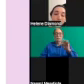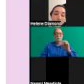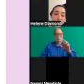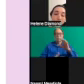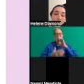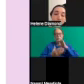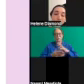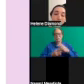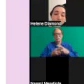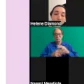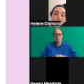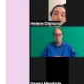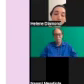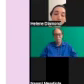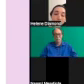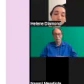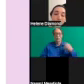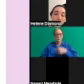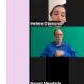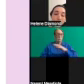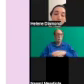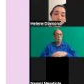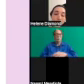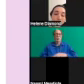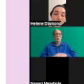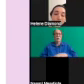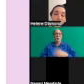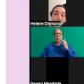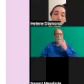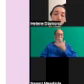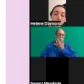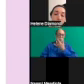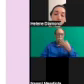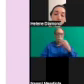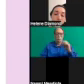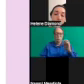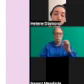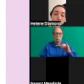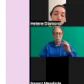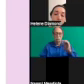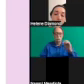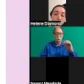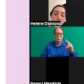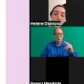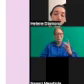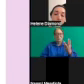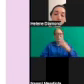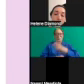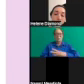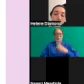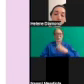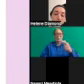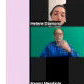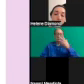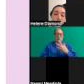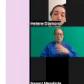so we were on our honeymoon, and 6 days later, unfortunately, I was